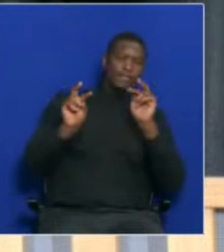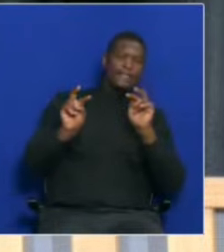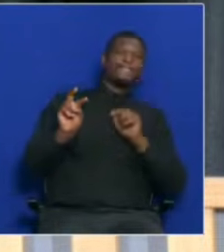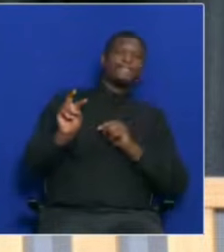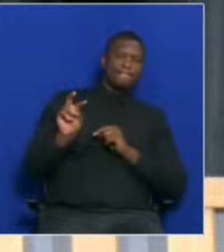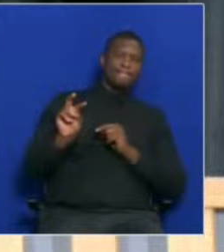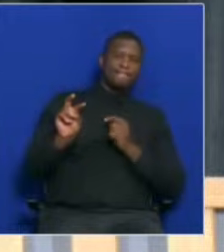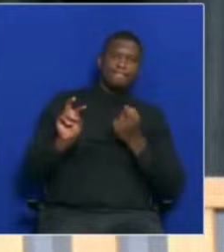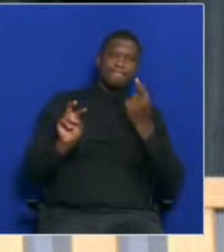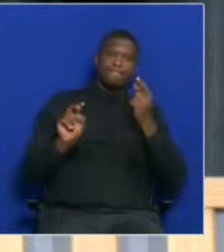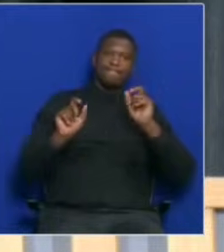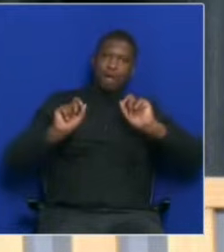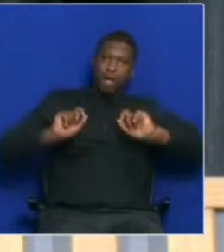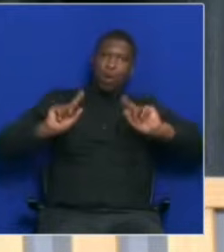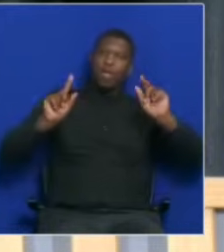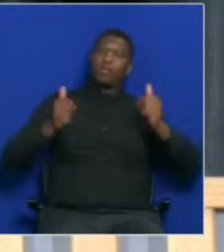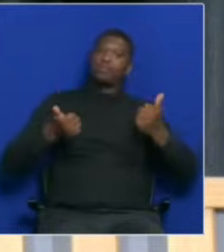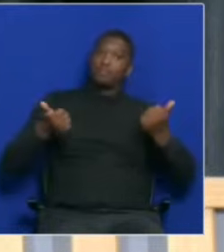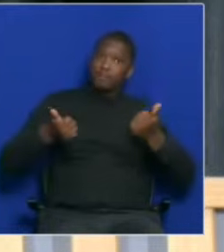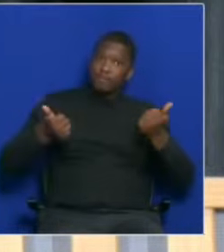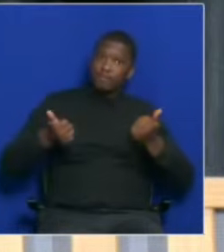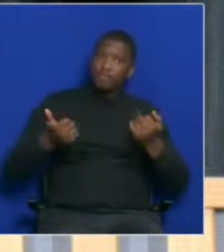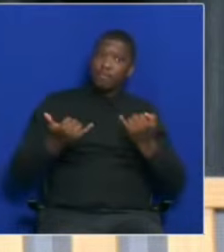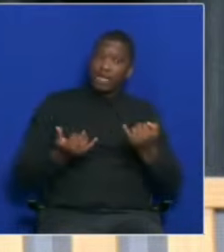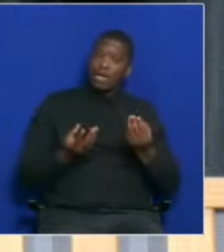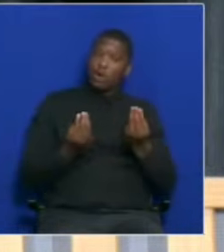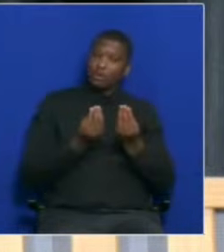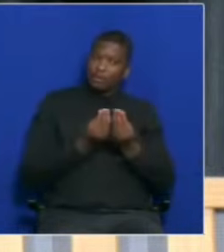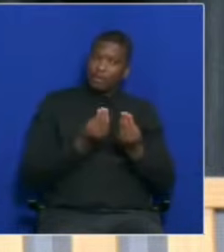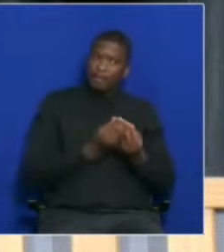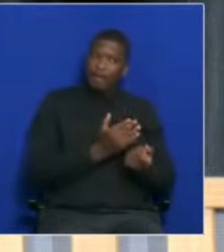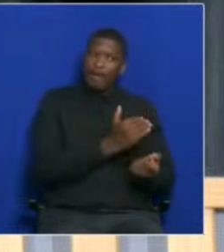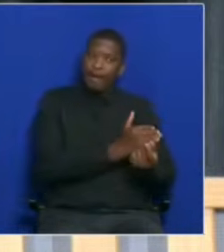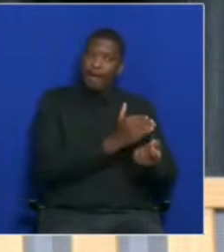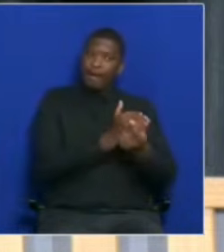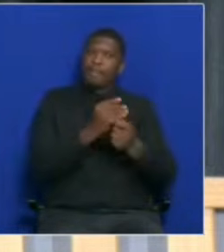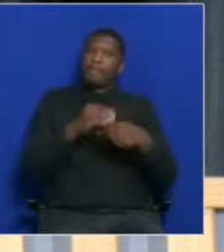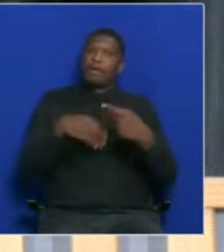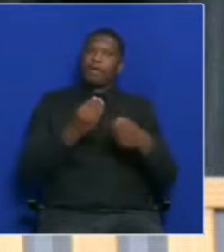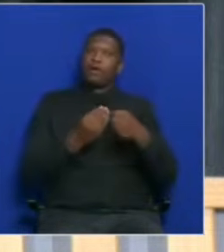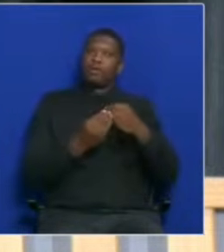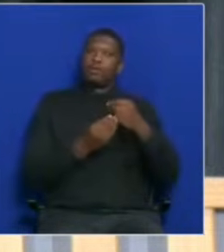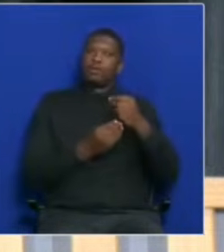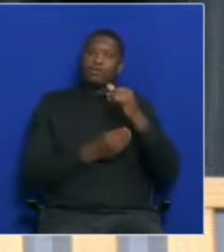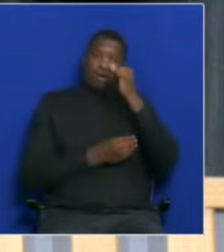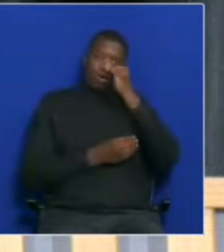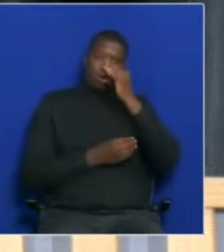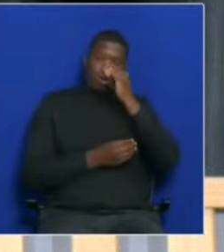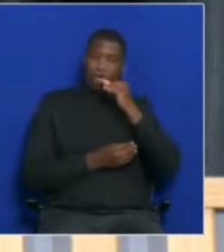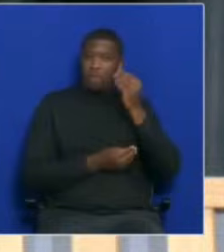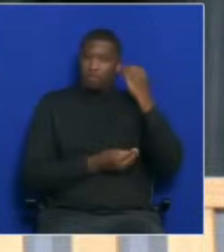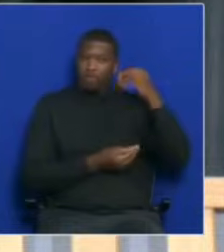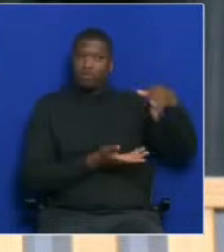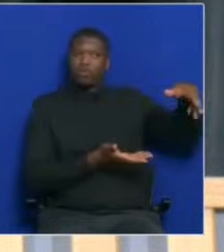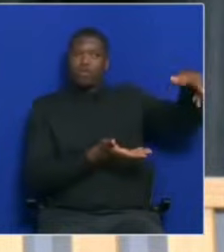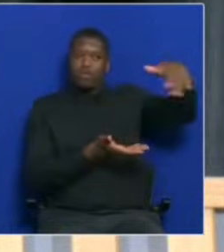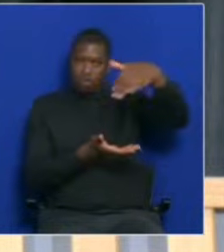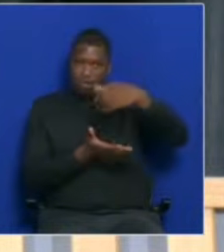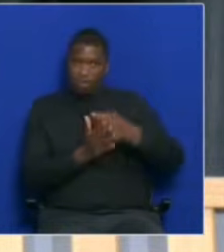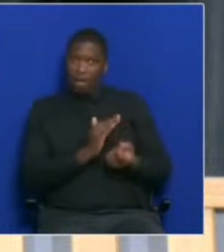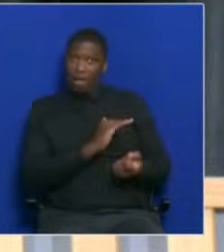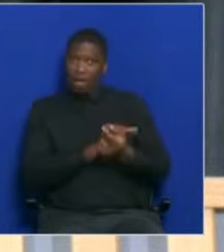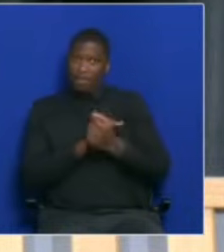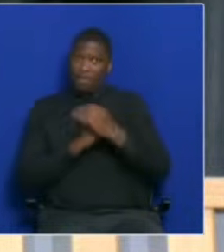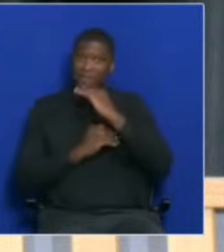aware that something about crime intelligence investigations was going on. And